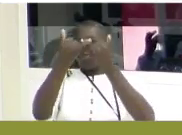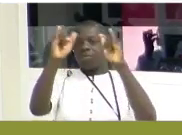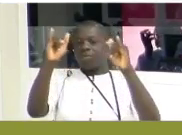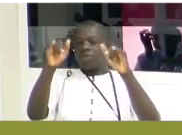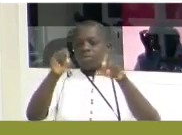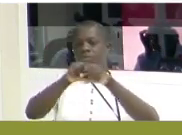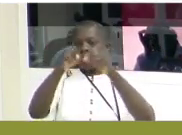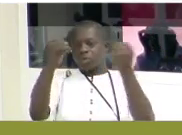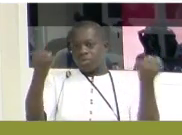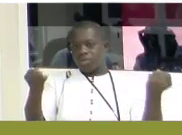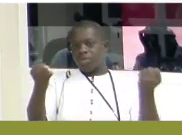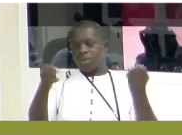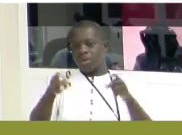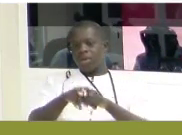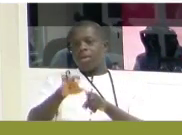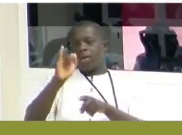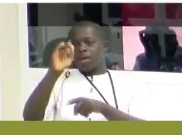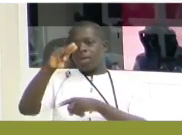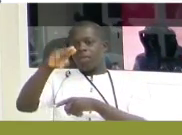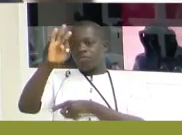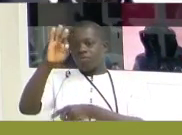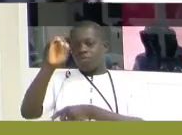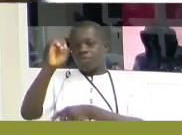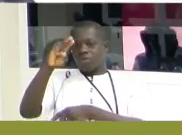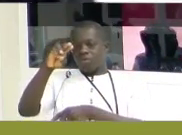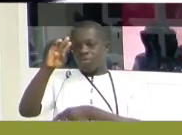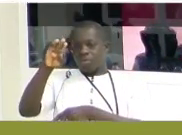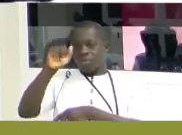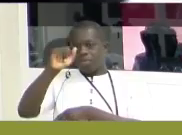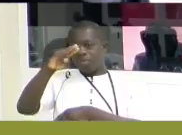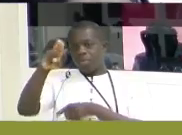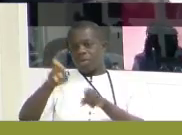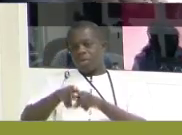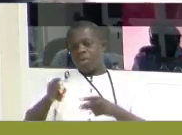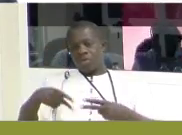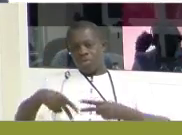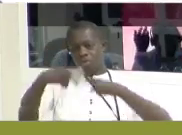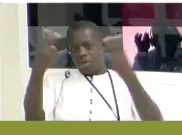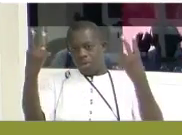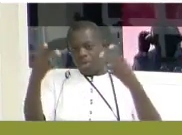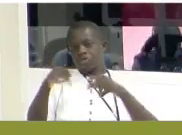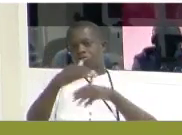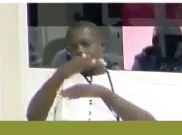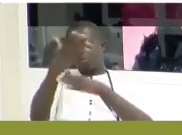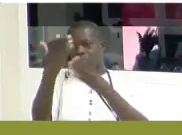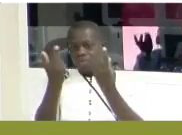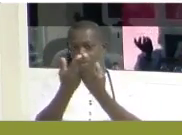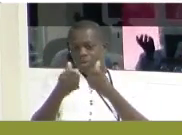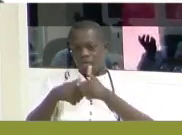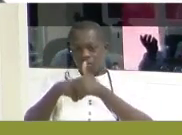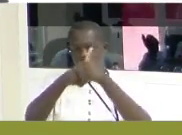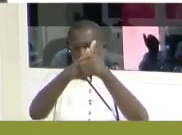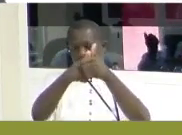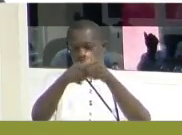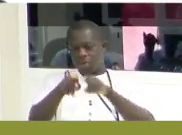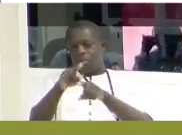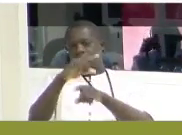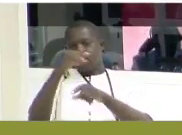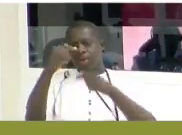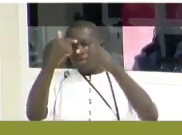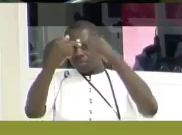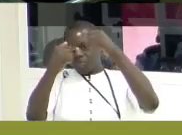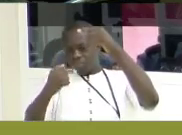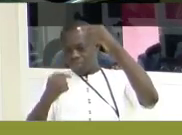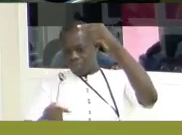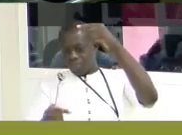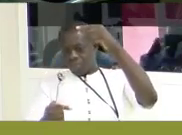informant exposed. Then something was followed, then you have the names of the subscribers.